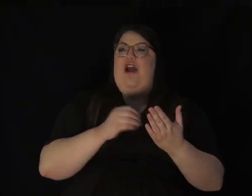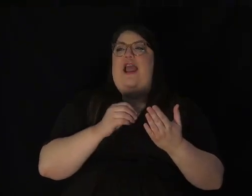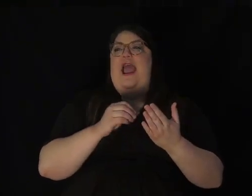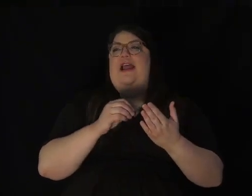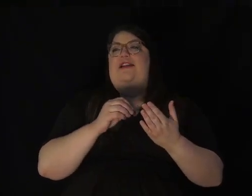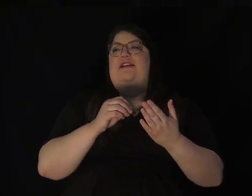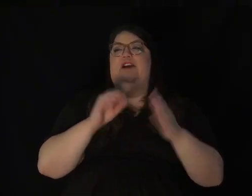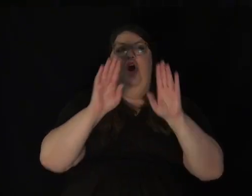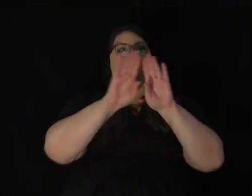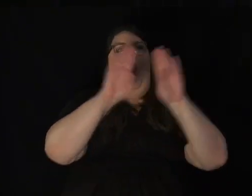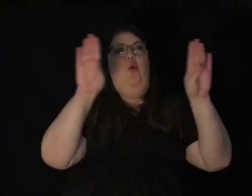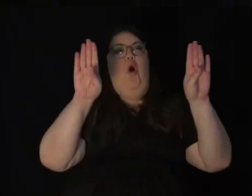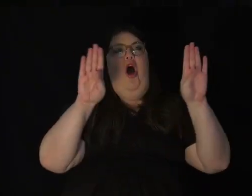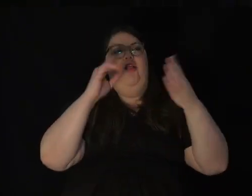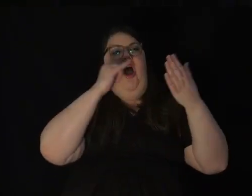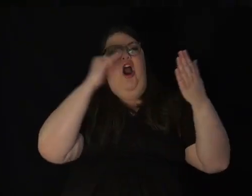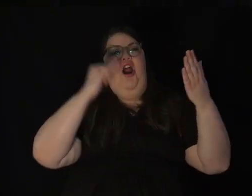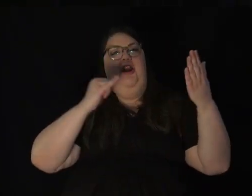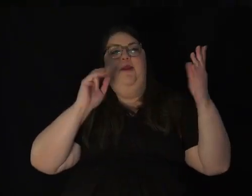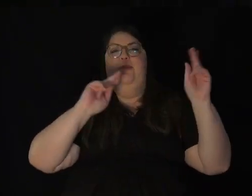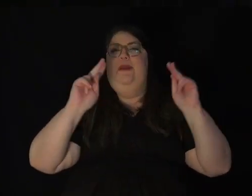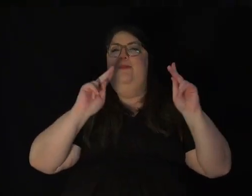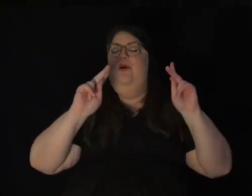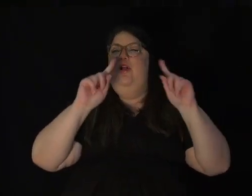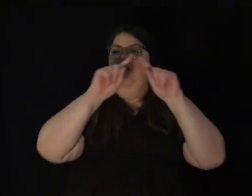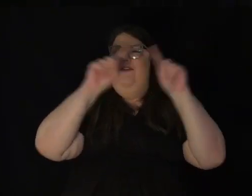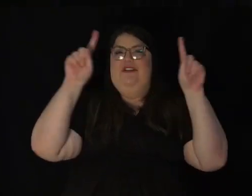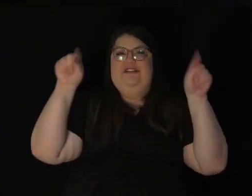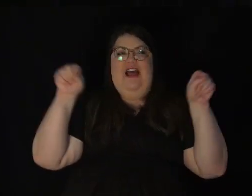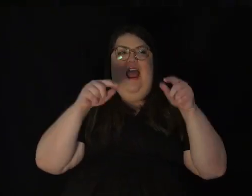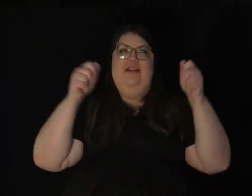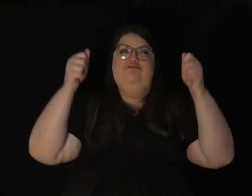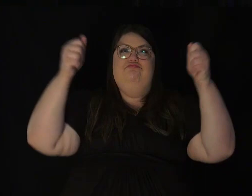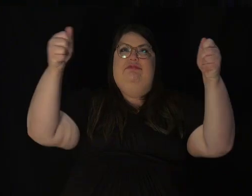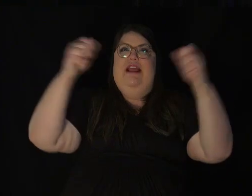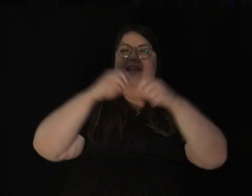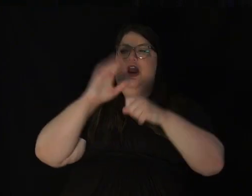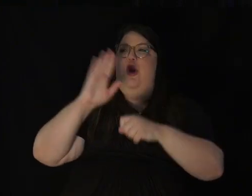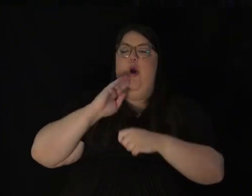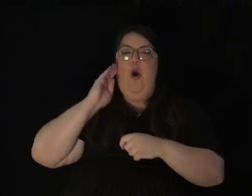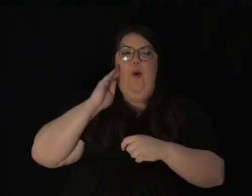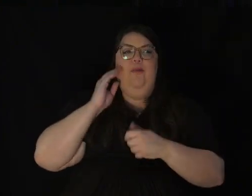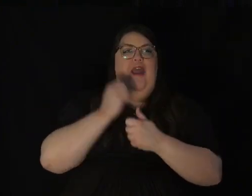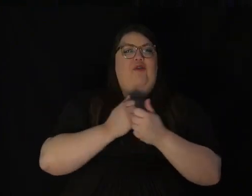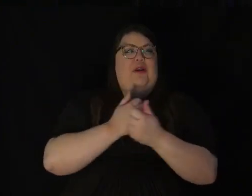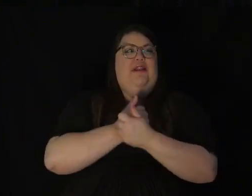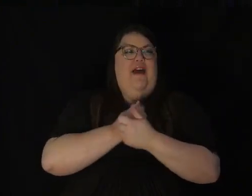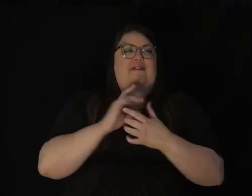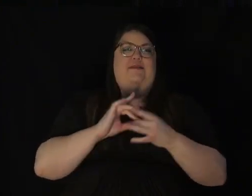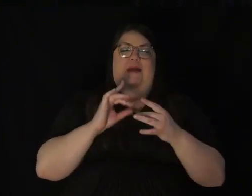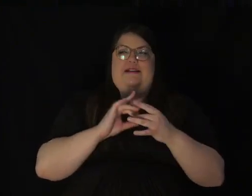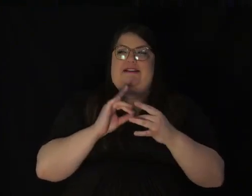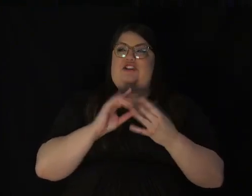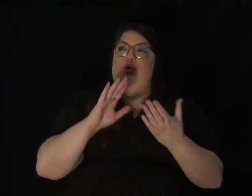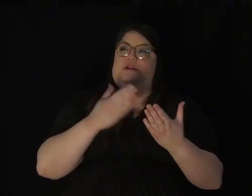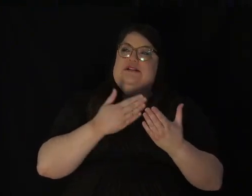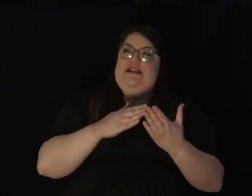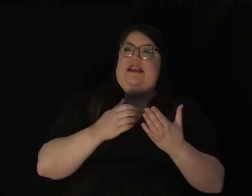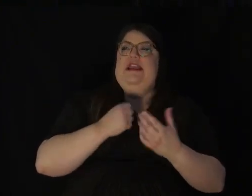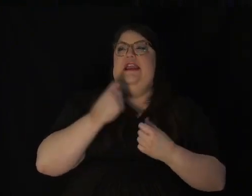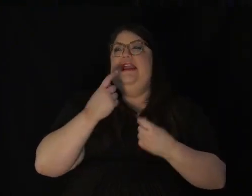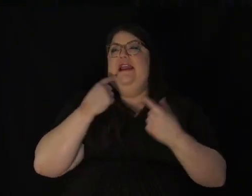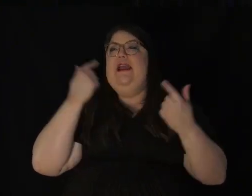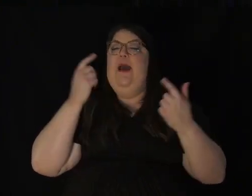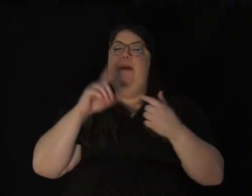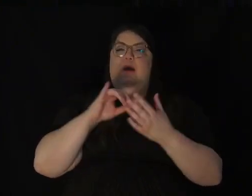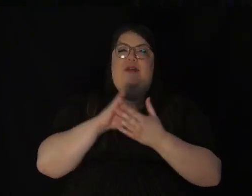It hangs in people's homes. Everybody loves this passage. They love the message. Many love singing about it, if you're familiar